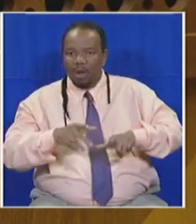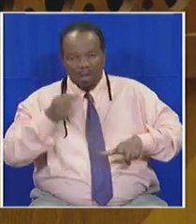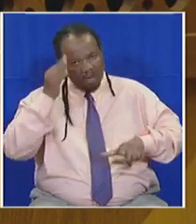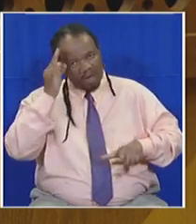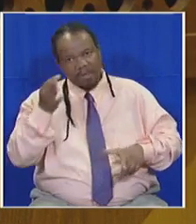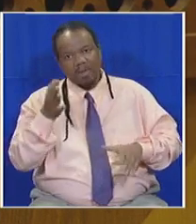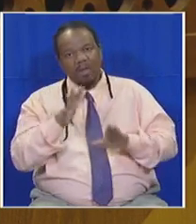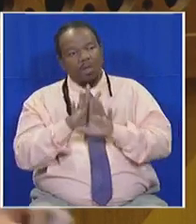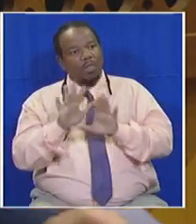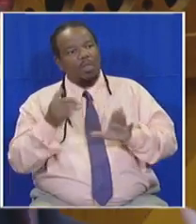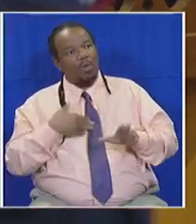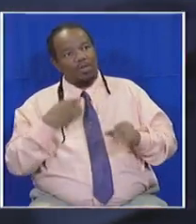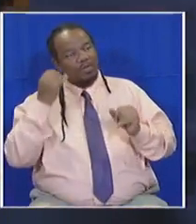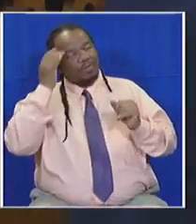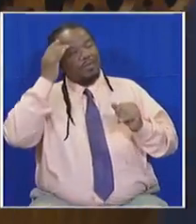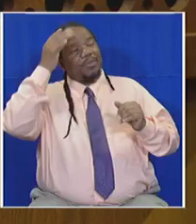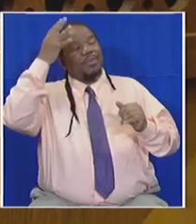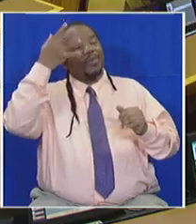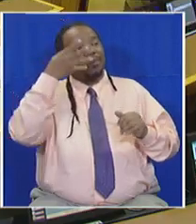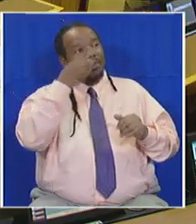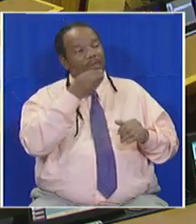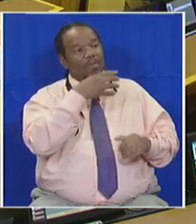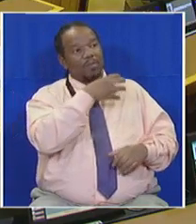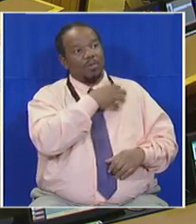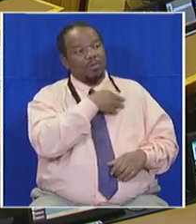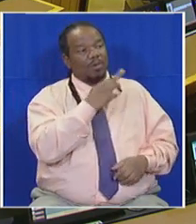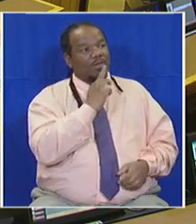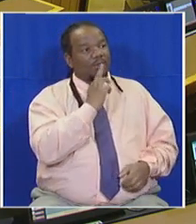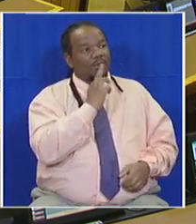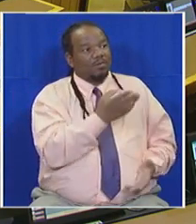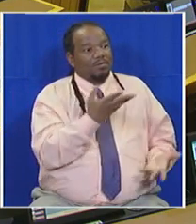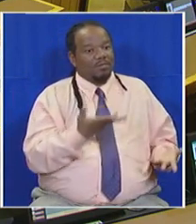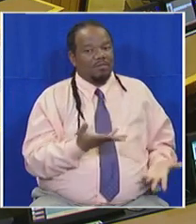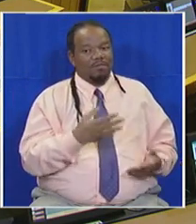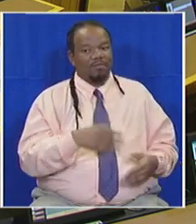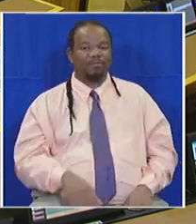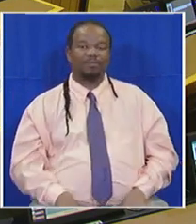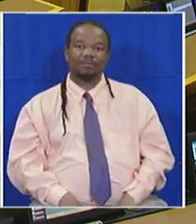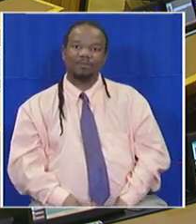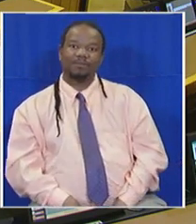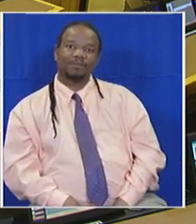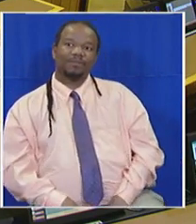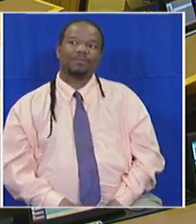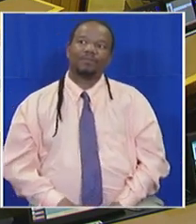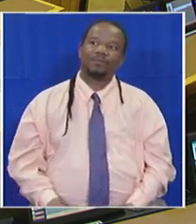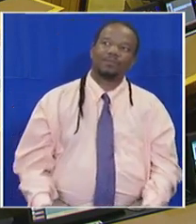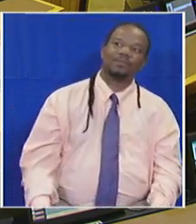minister skets nie. Ek dank. Thank you very much. The next speaker is Honorable Madisha.